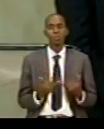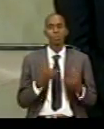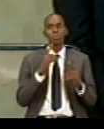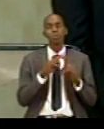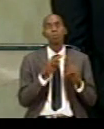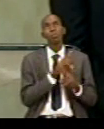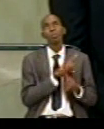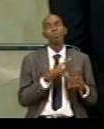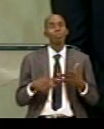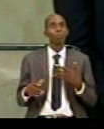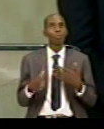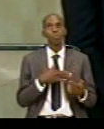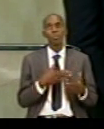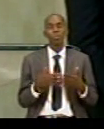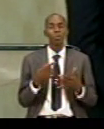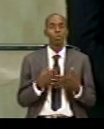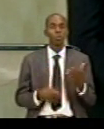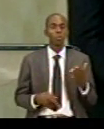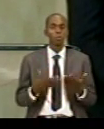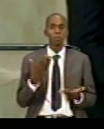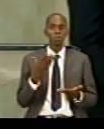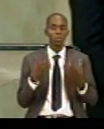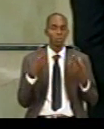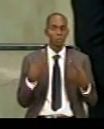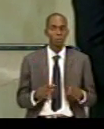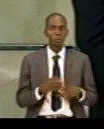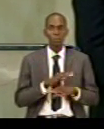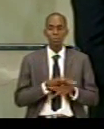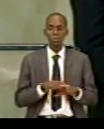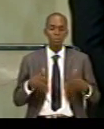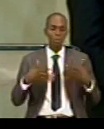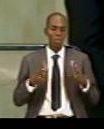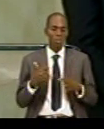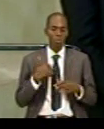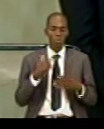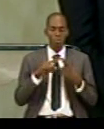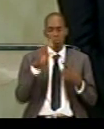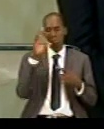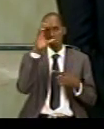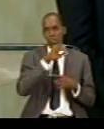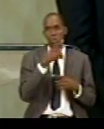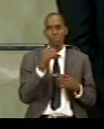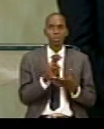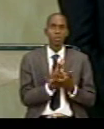may. Do not allow me to miss the rapture.